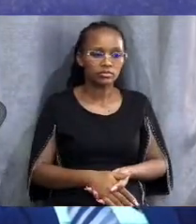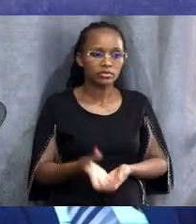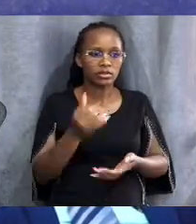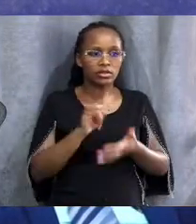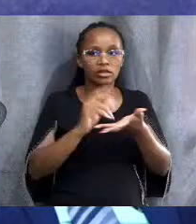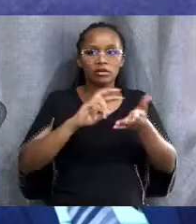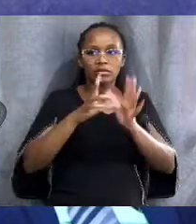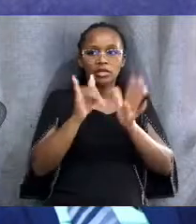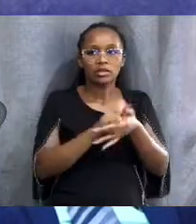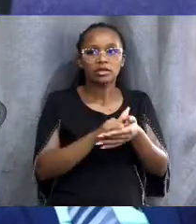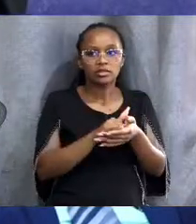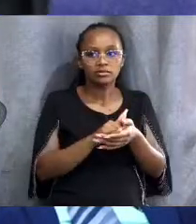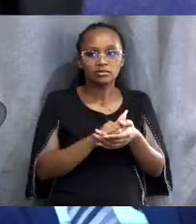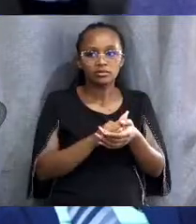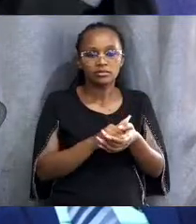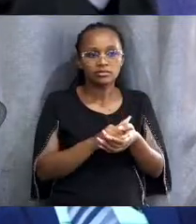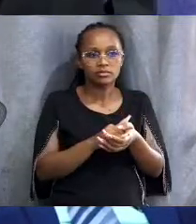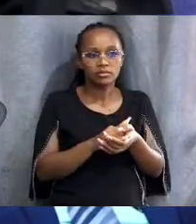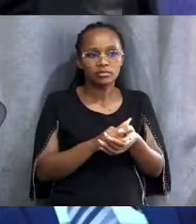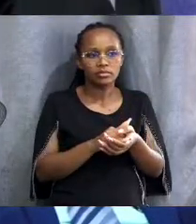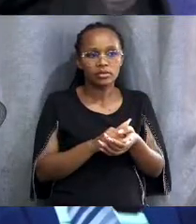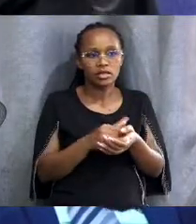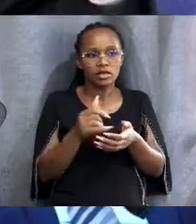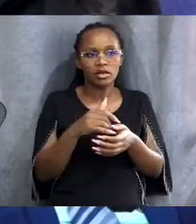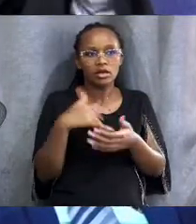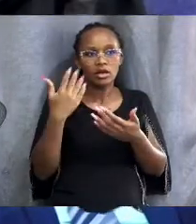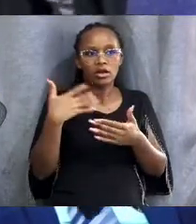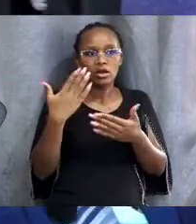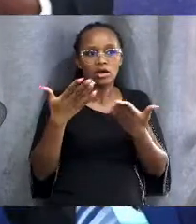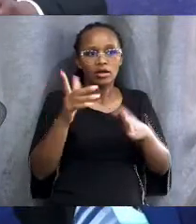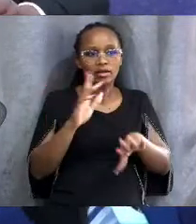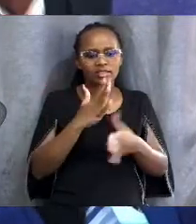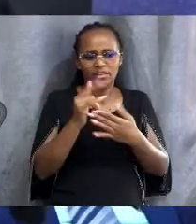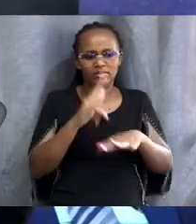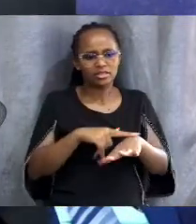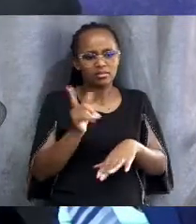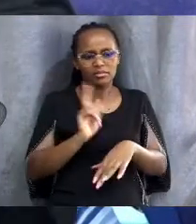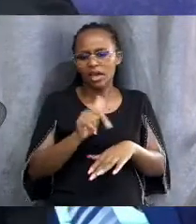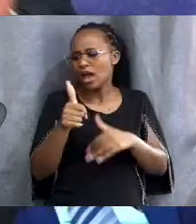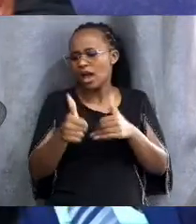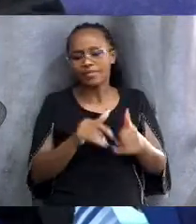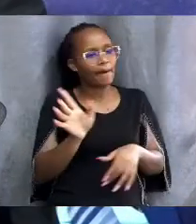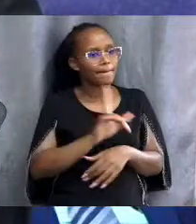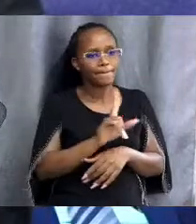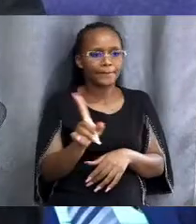ne kugaterere. Gakoraguo e present imahida mamwe na mage.